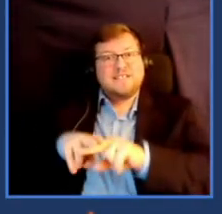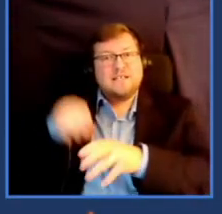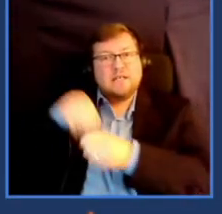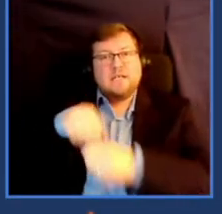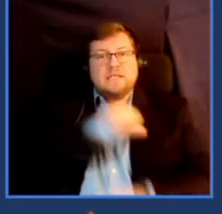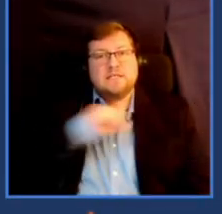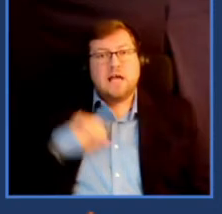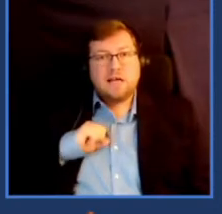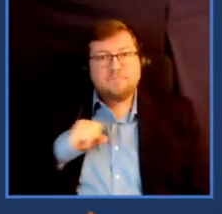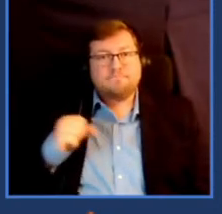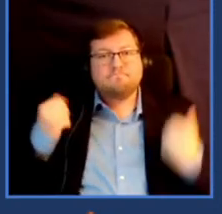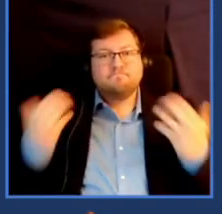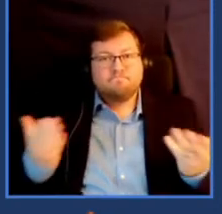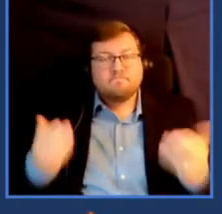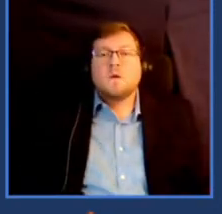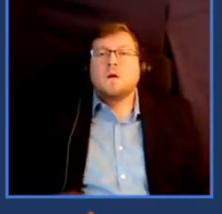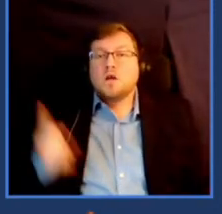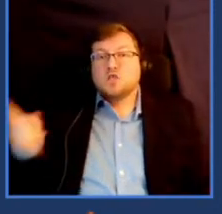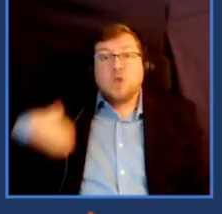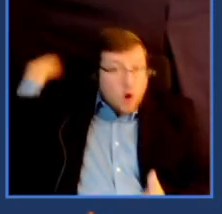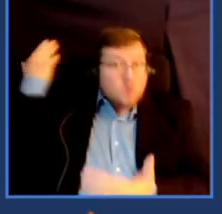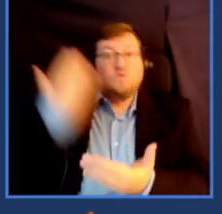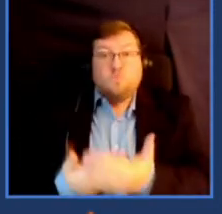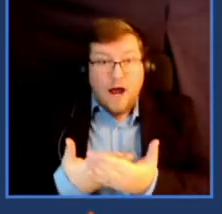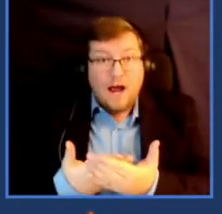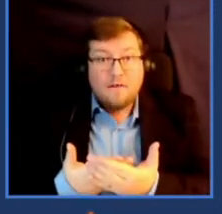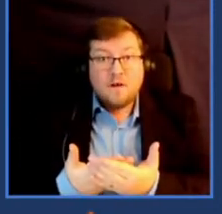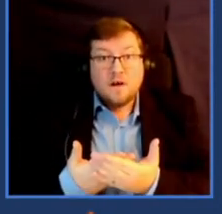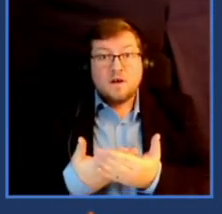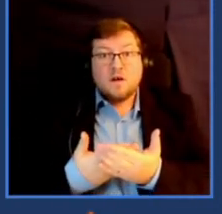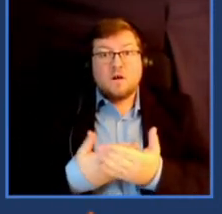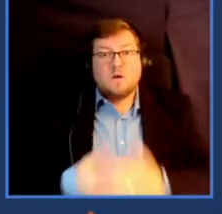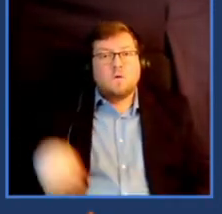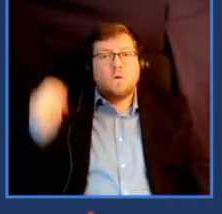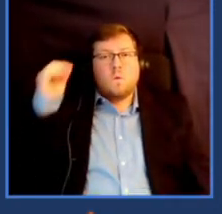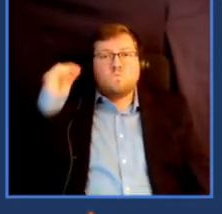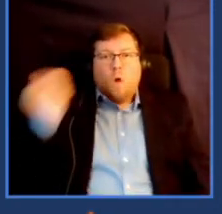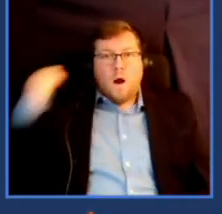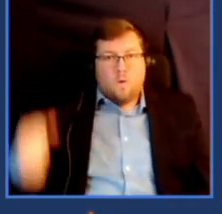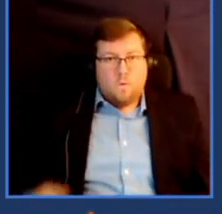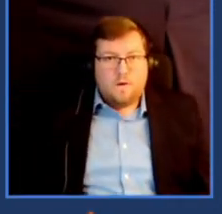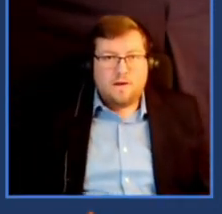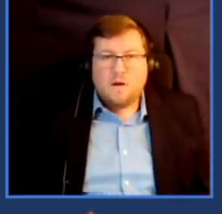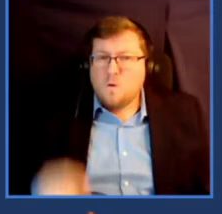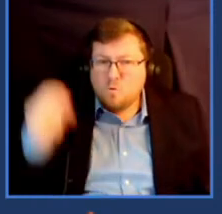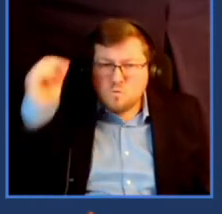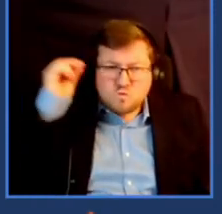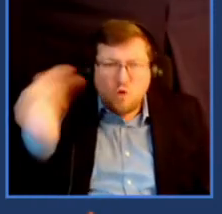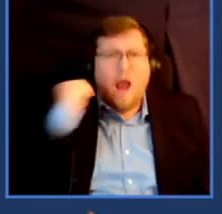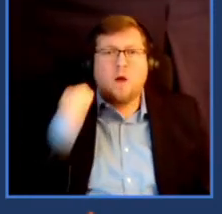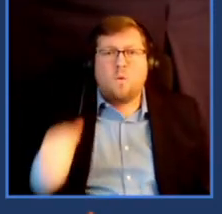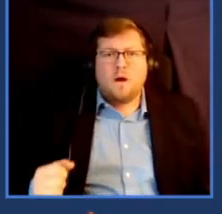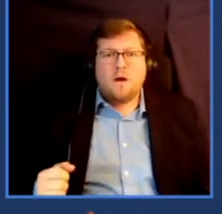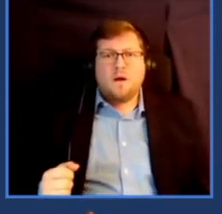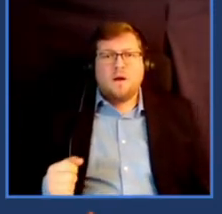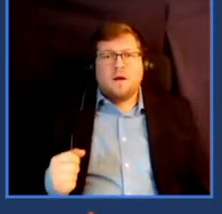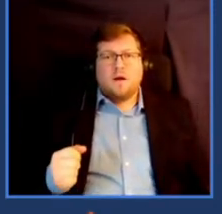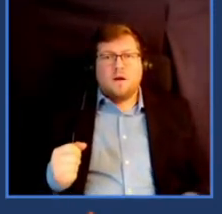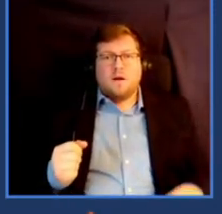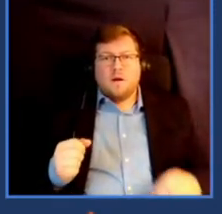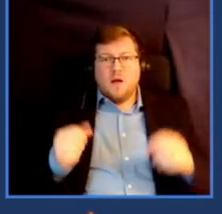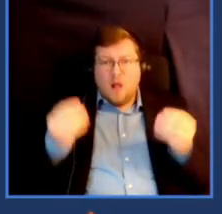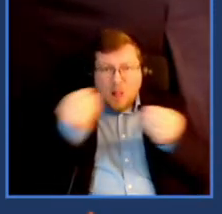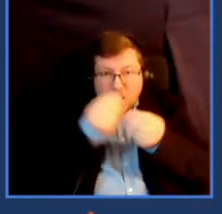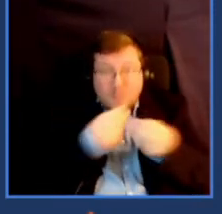And when she went to that seat, she did not waste much time helping you to understand why she wanted it in the